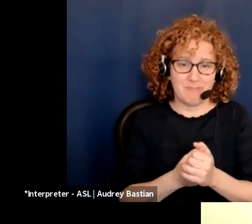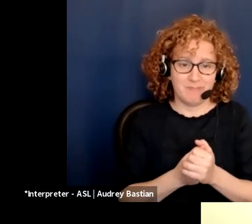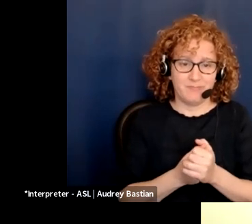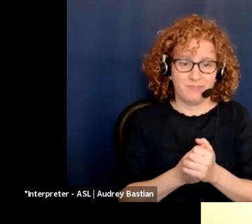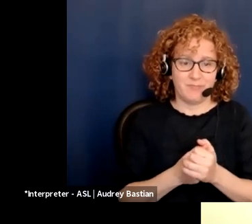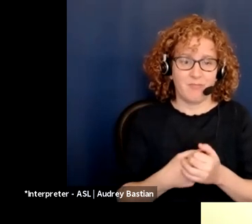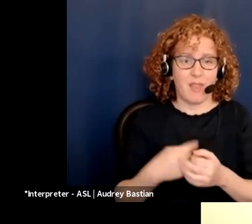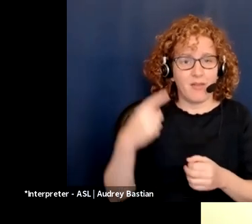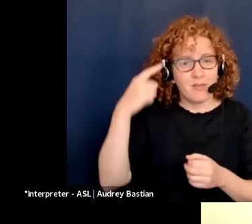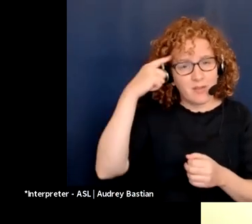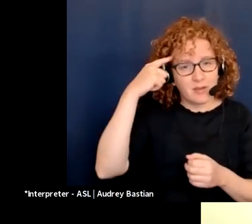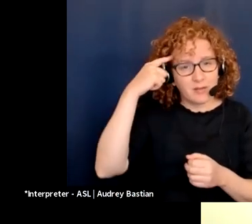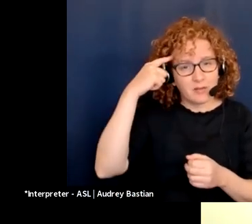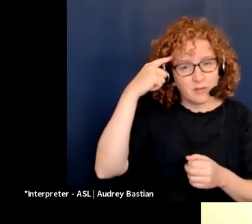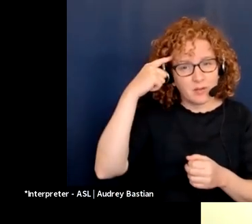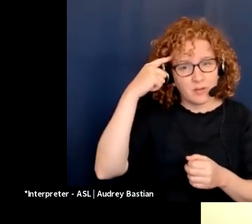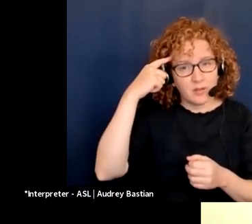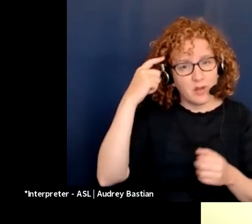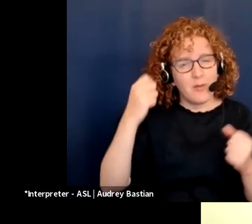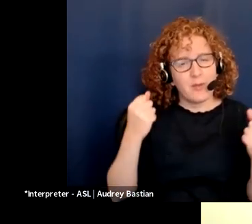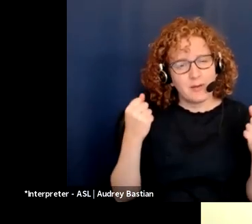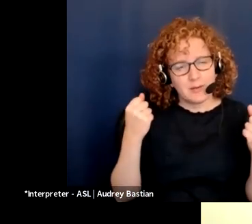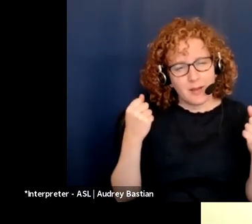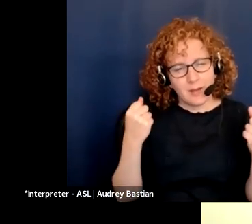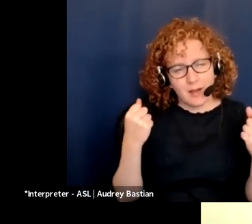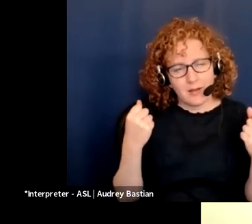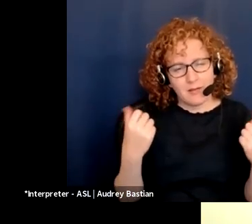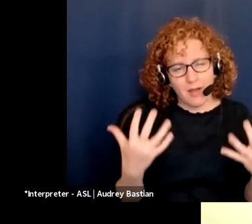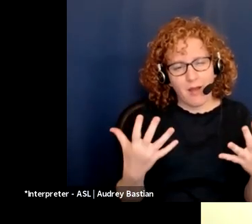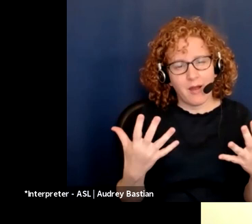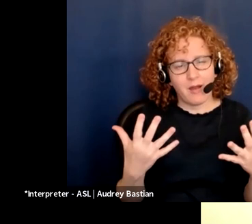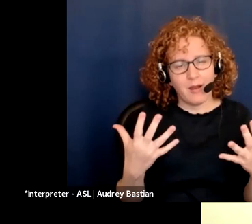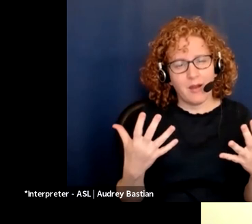And I think there's a lot of precedent for them in the field.